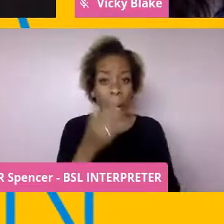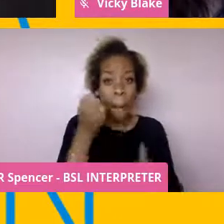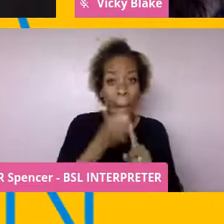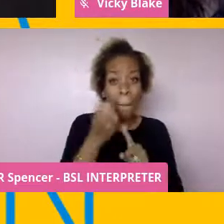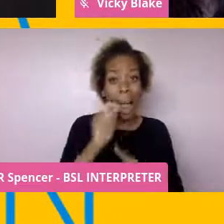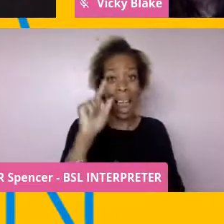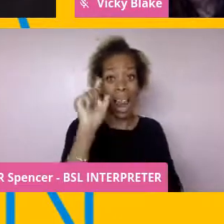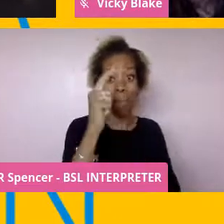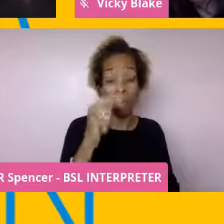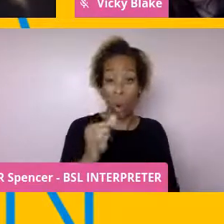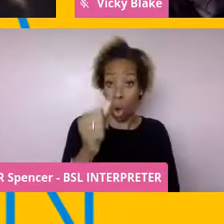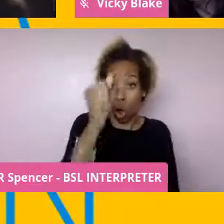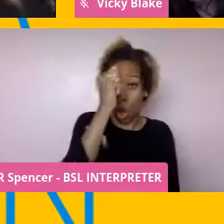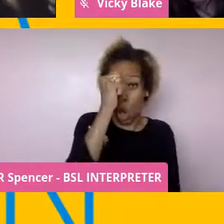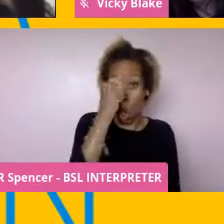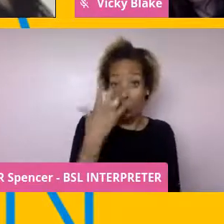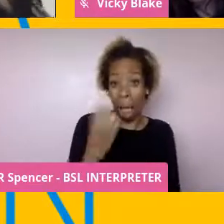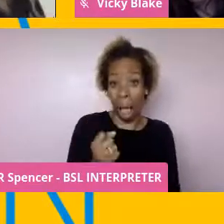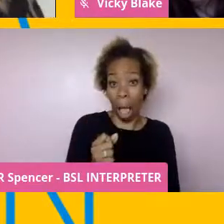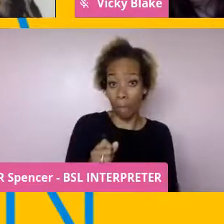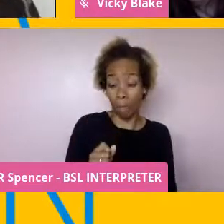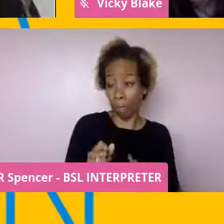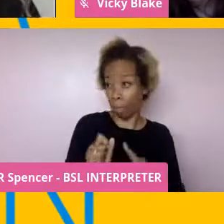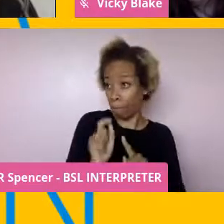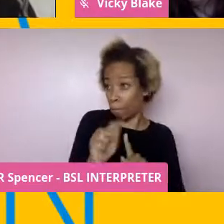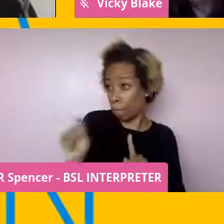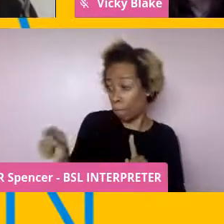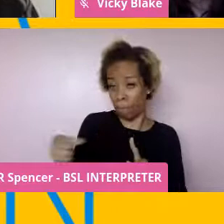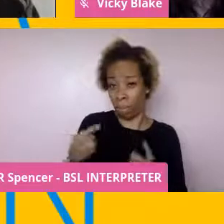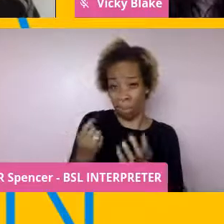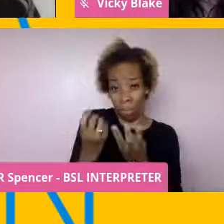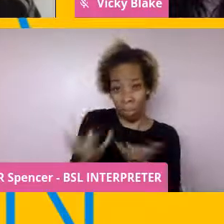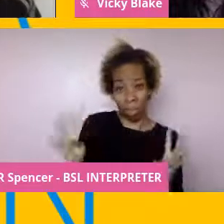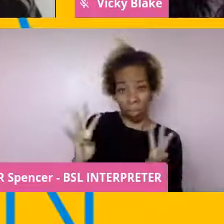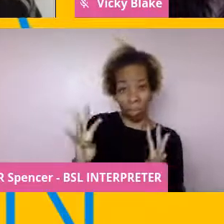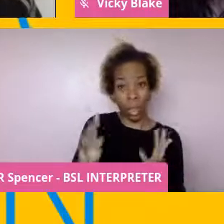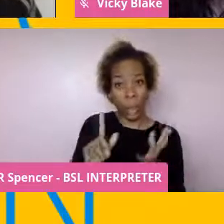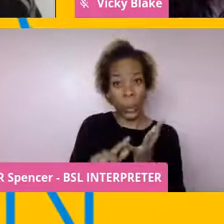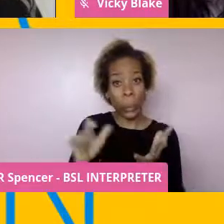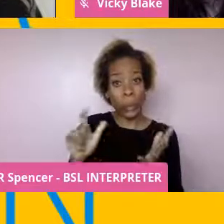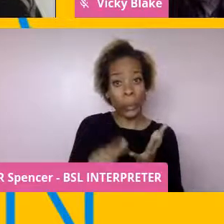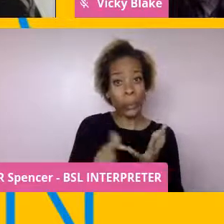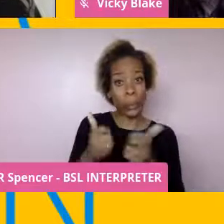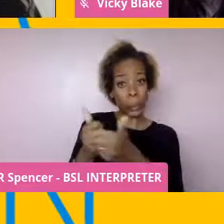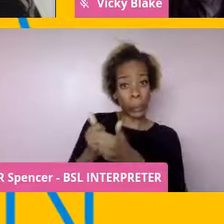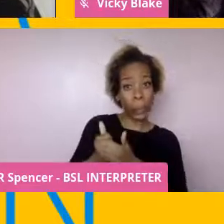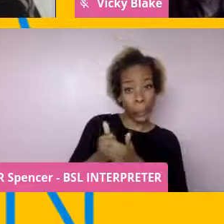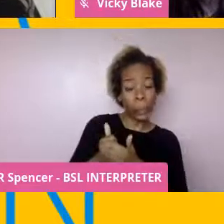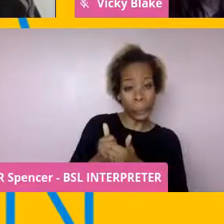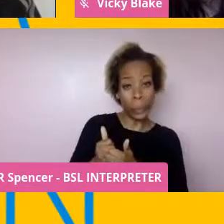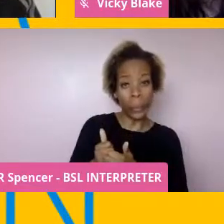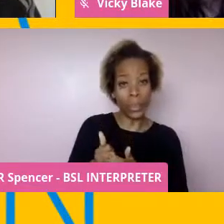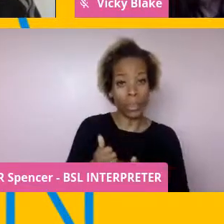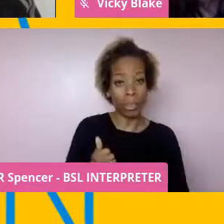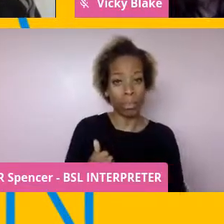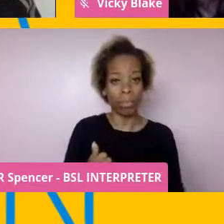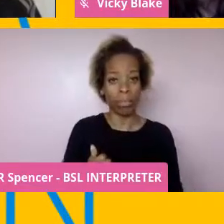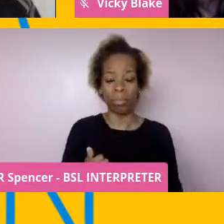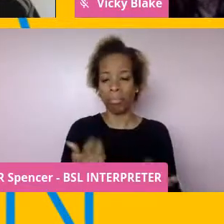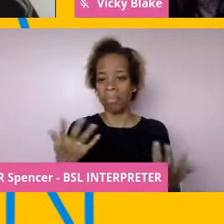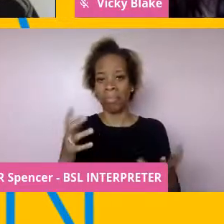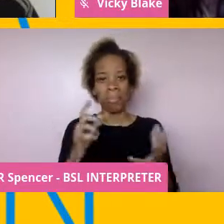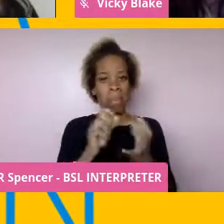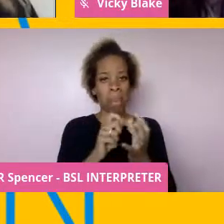more than 3 foot away from a Liverpool UCU member, probably at anything regarding social justice. If you're at a Black Lives Matter demo, a